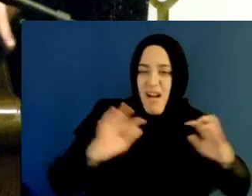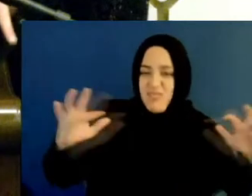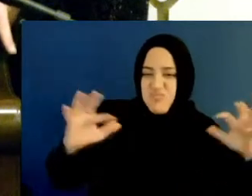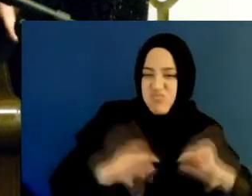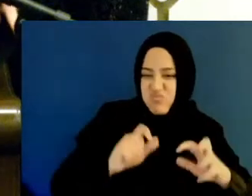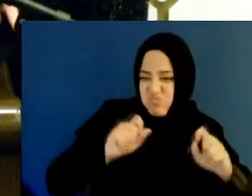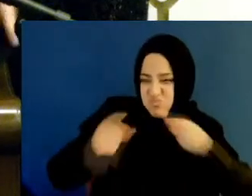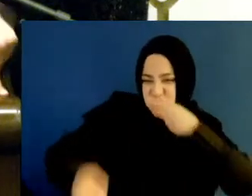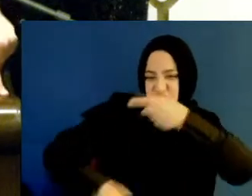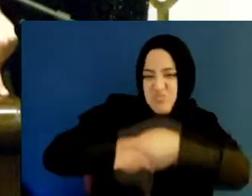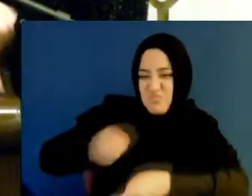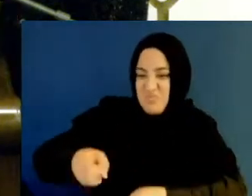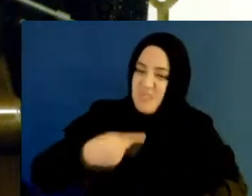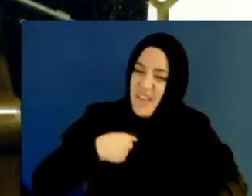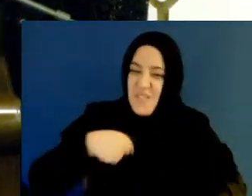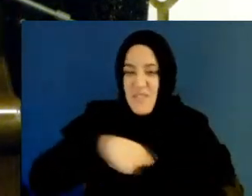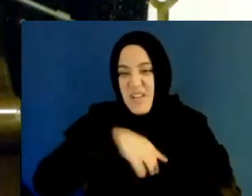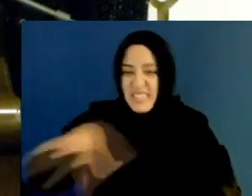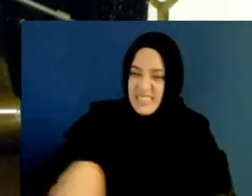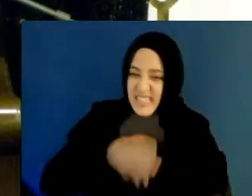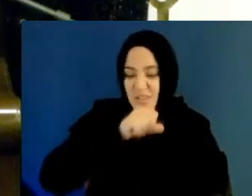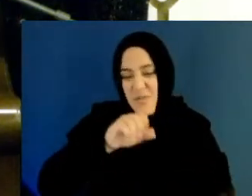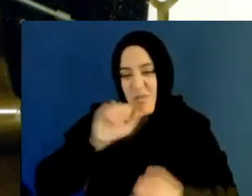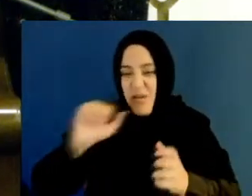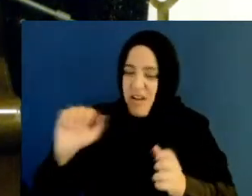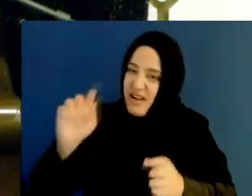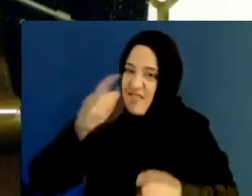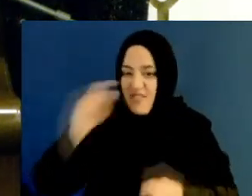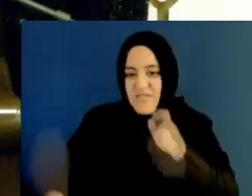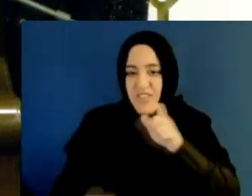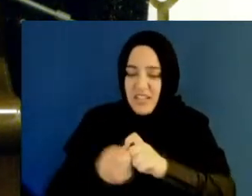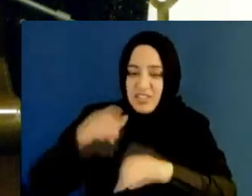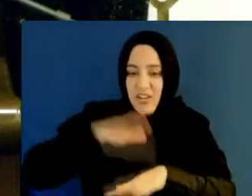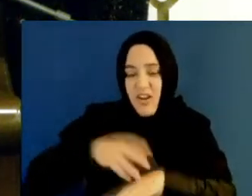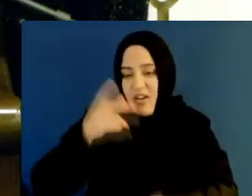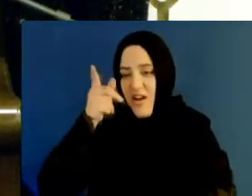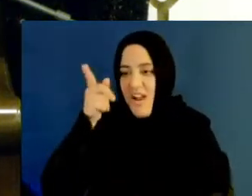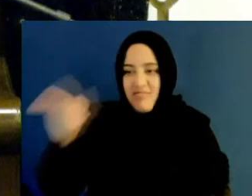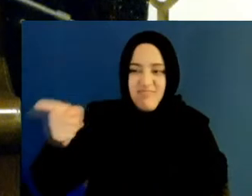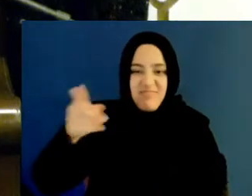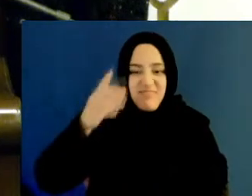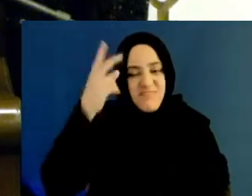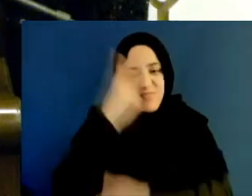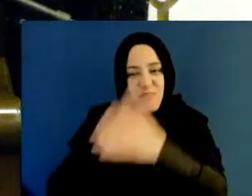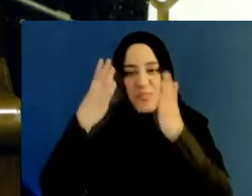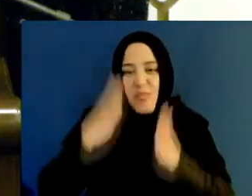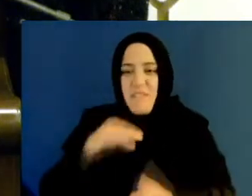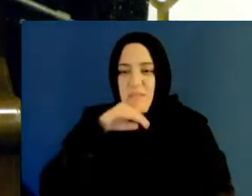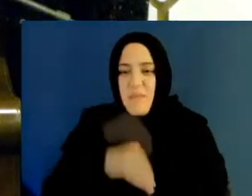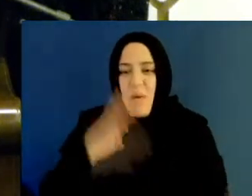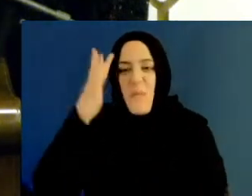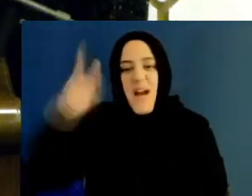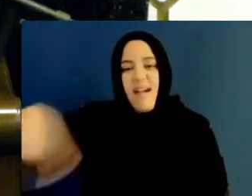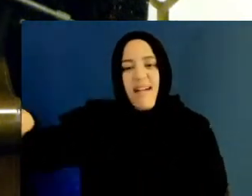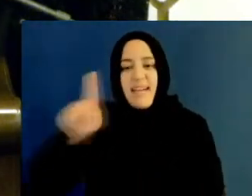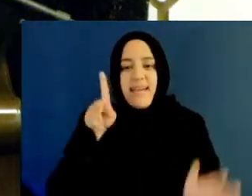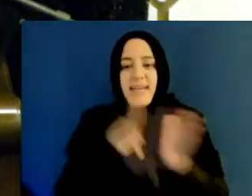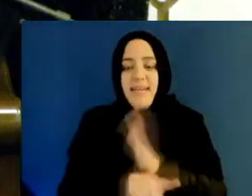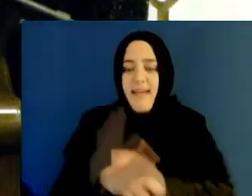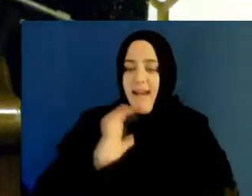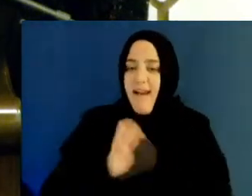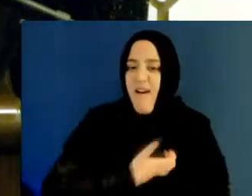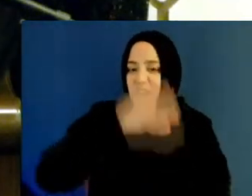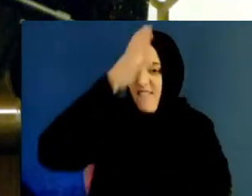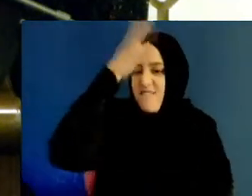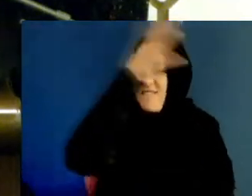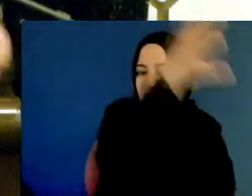from Rasulullah for the killing our grandfathers and our ancestors in Badr and in Hunain. These are